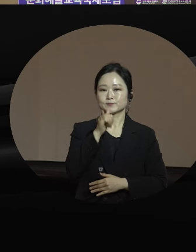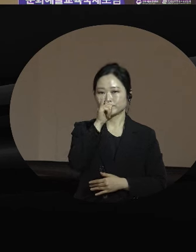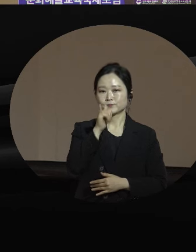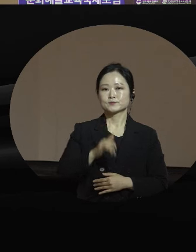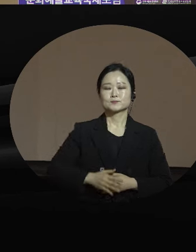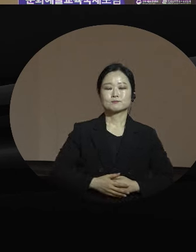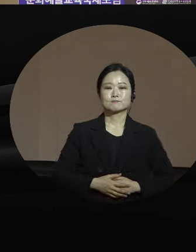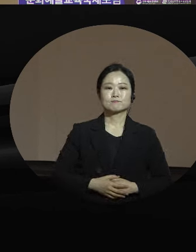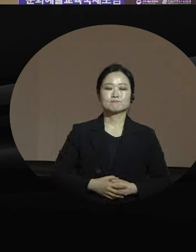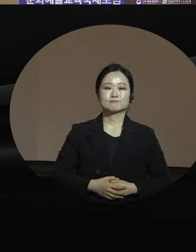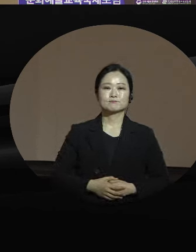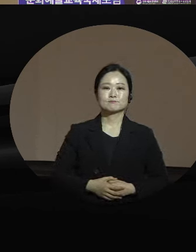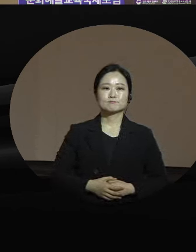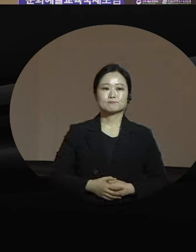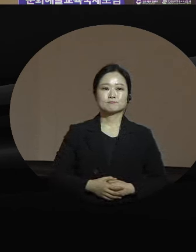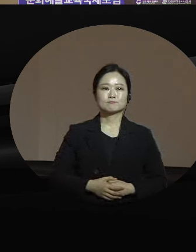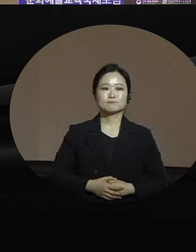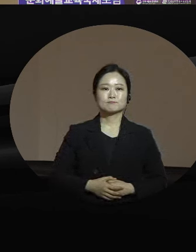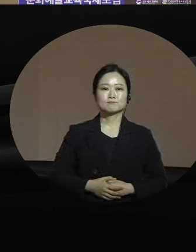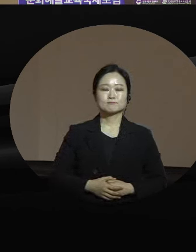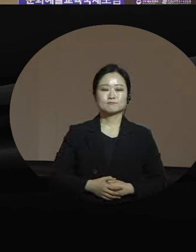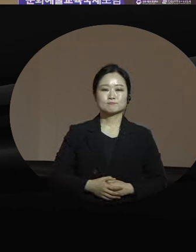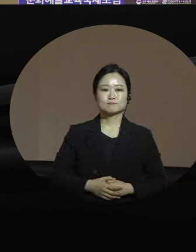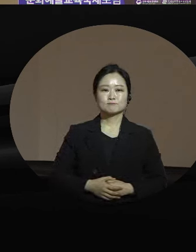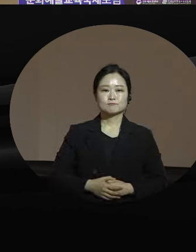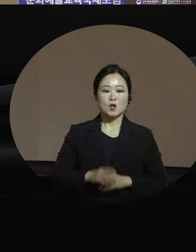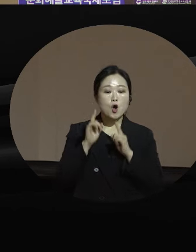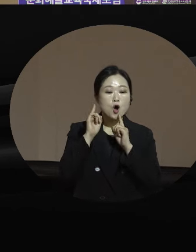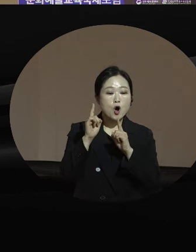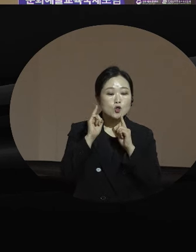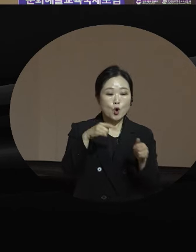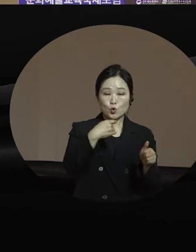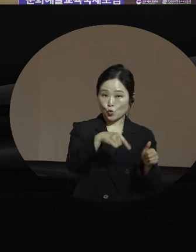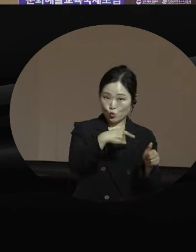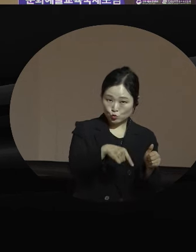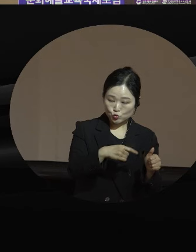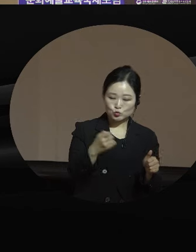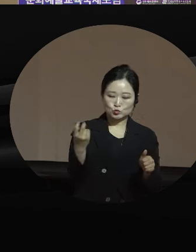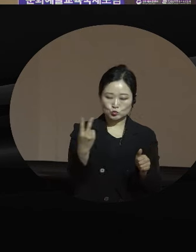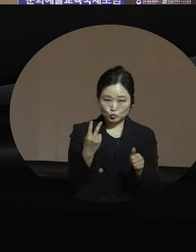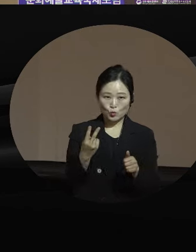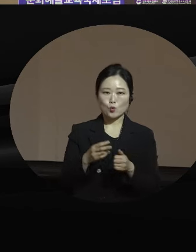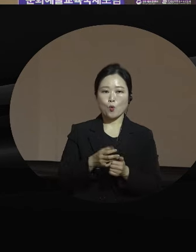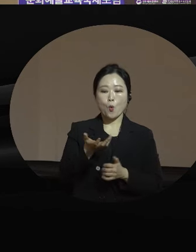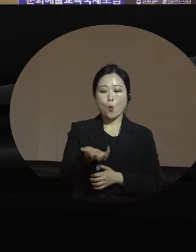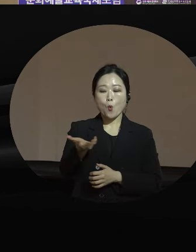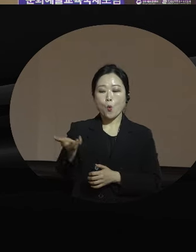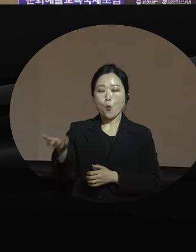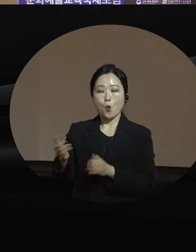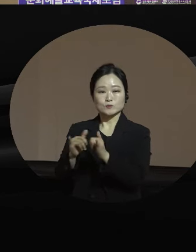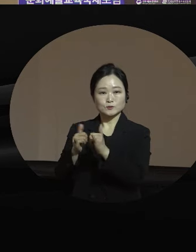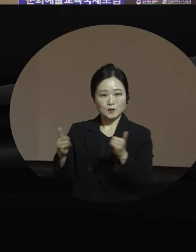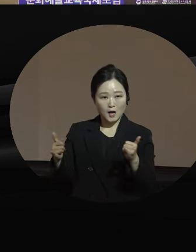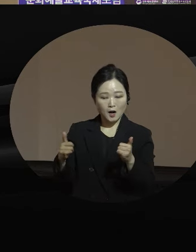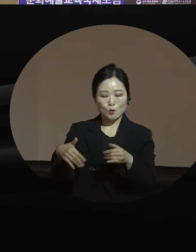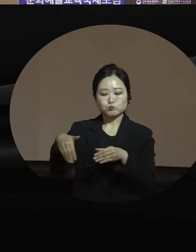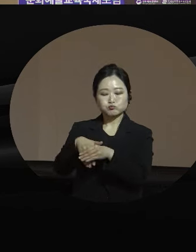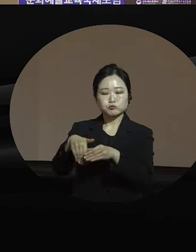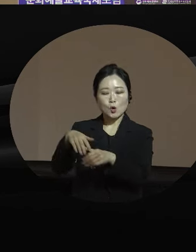organized. Camps are being established to improve mother tongue education and to educate